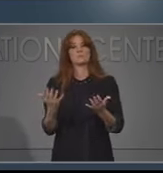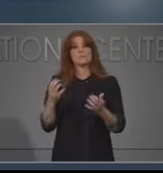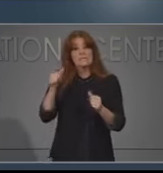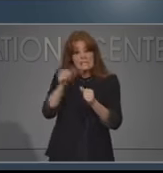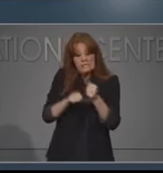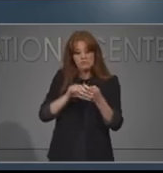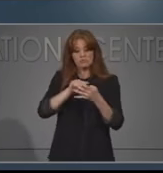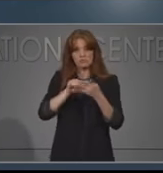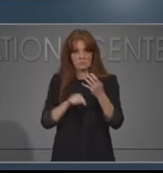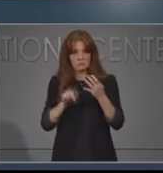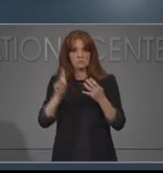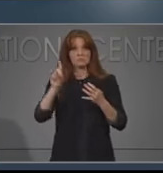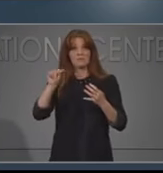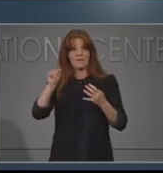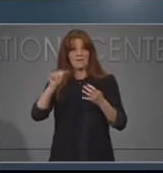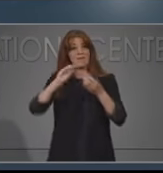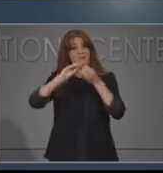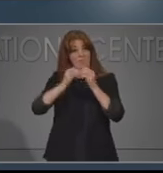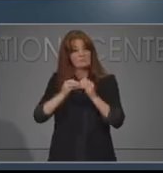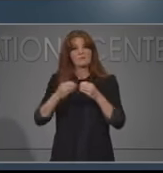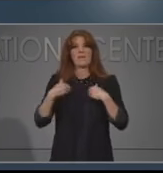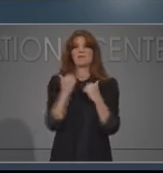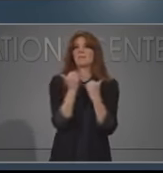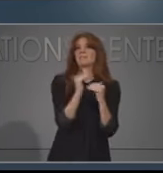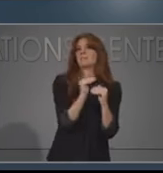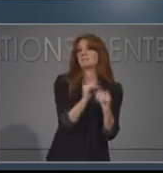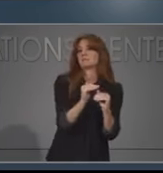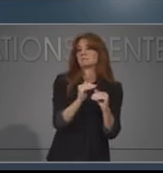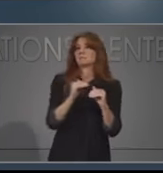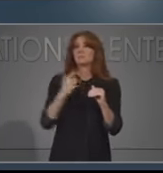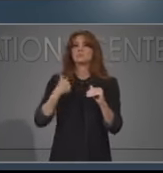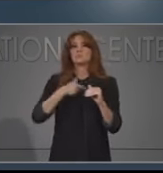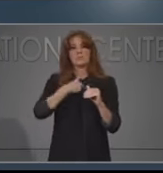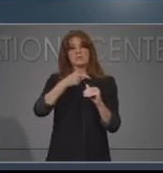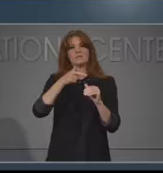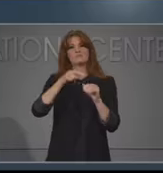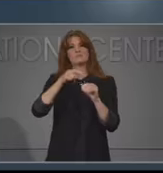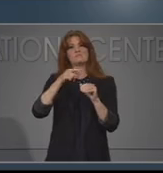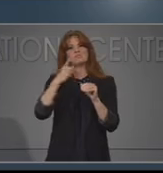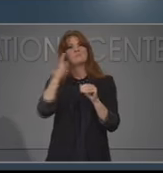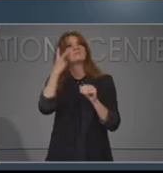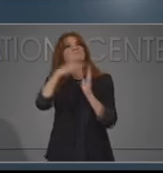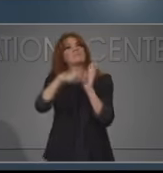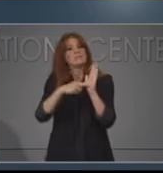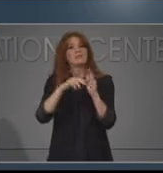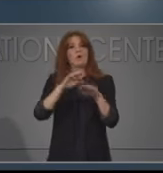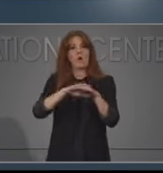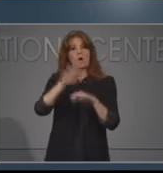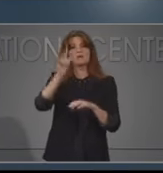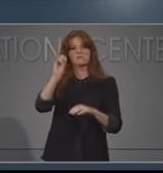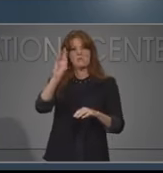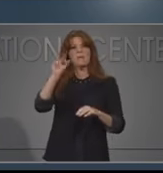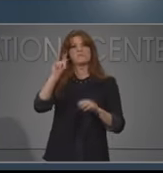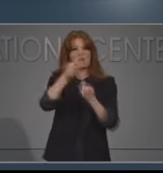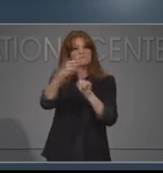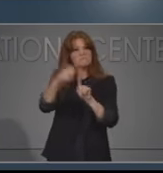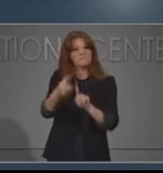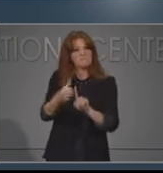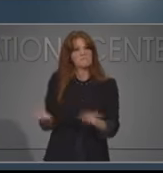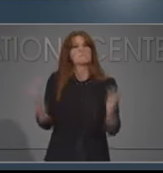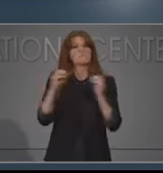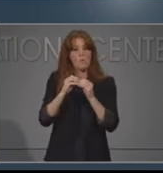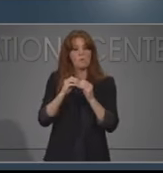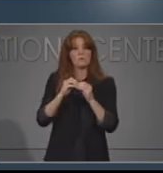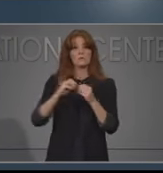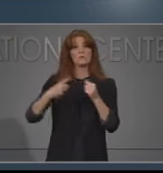data points also has limitations, and we outline those on our dashboard. So let's move into the graphs. This first